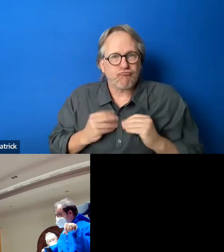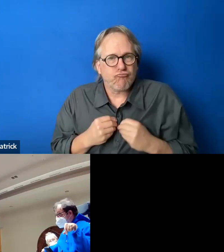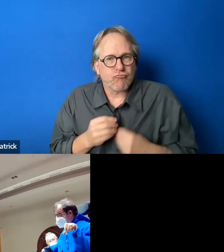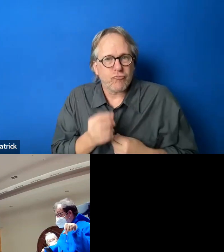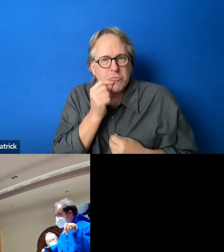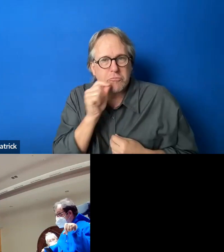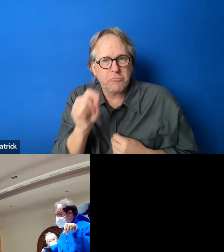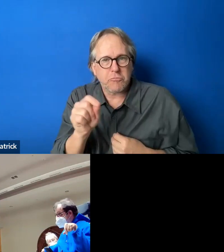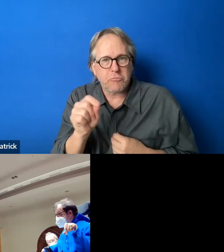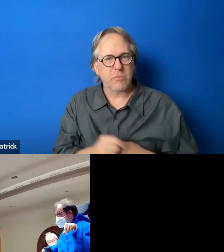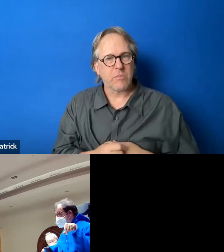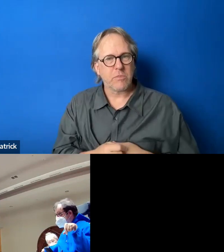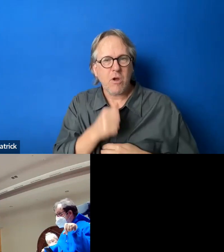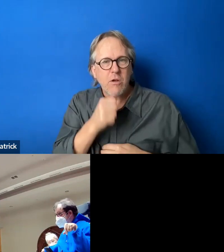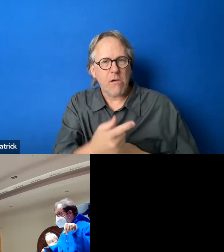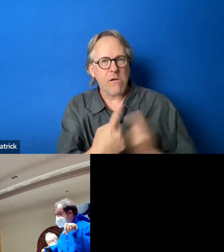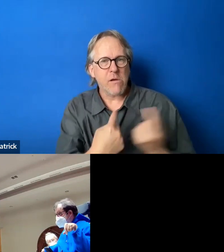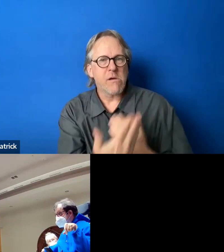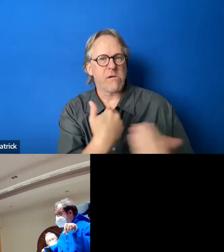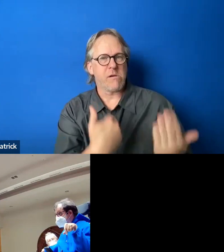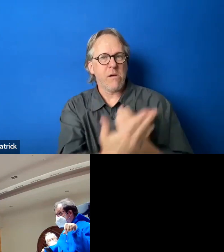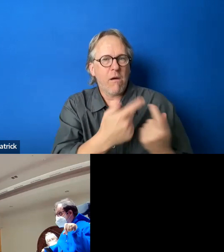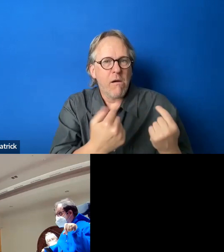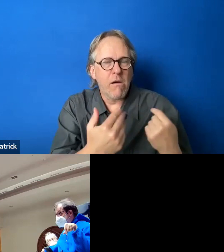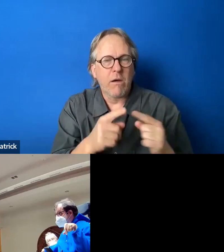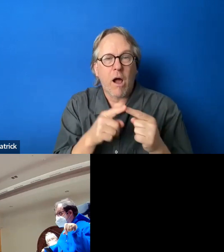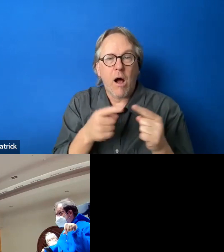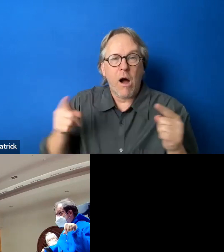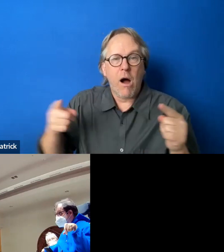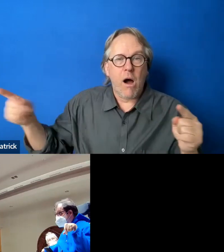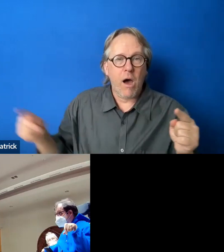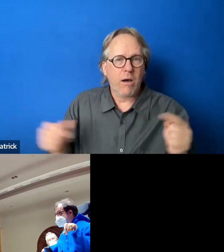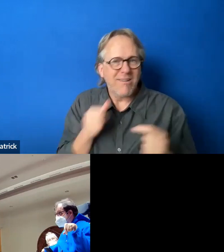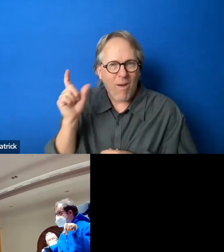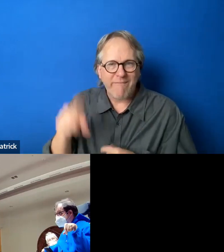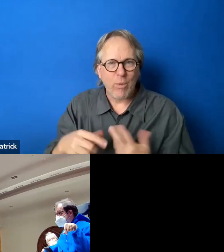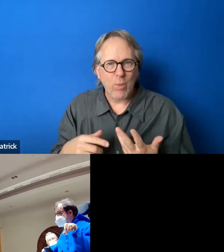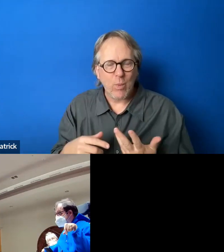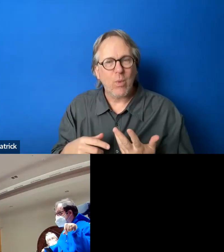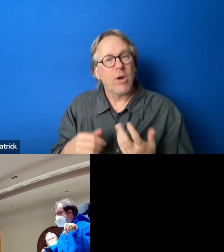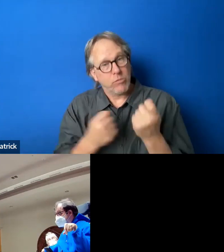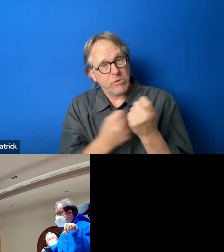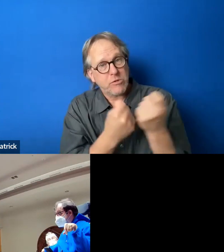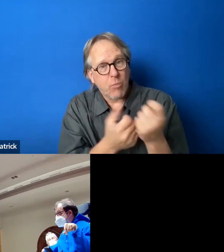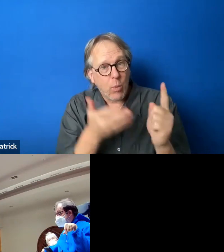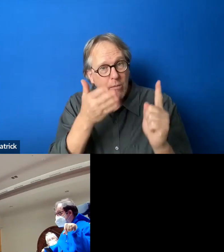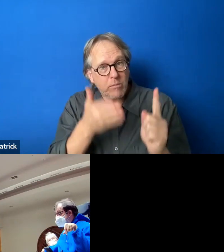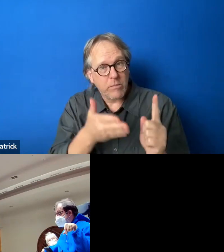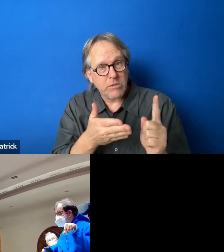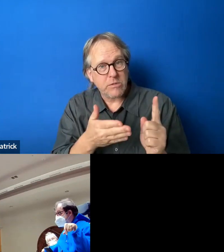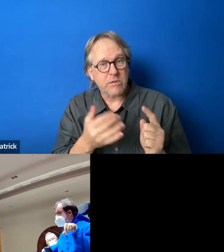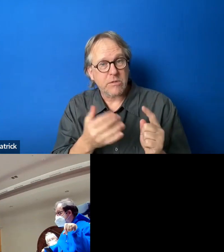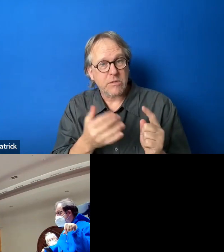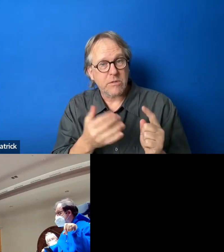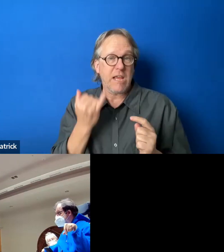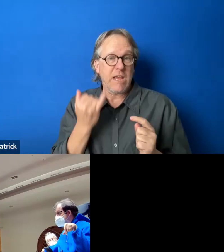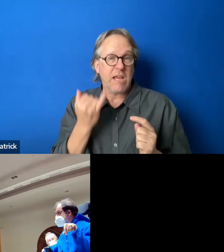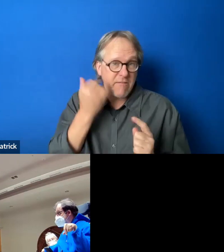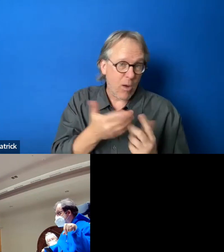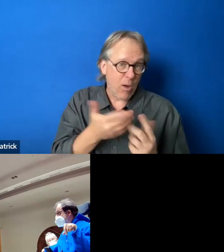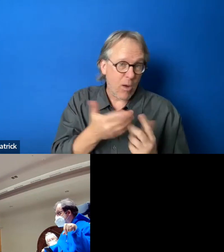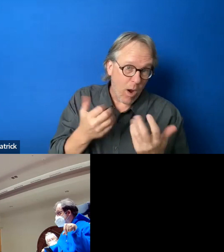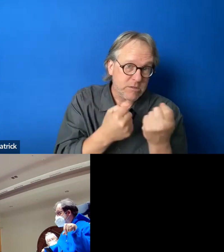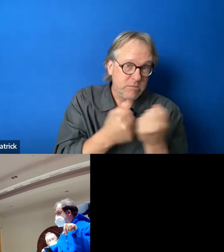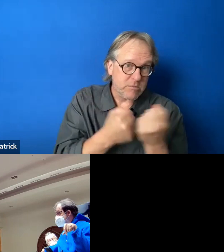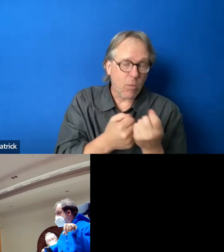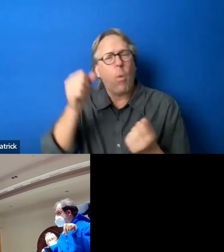big explanation from people. We can be supportive when that's wanted,